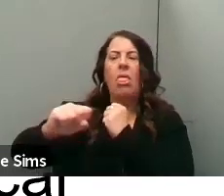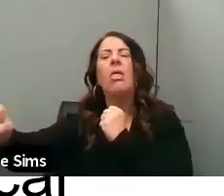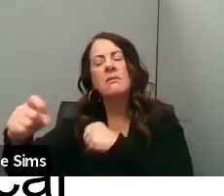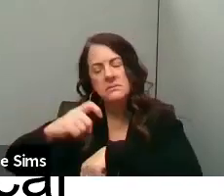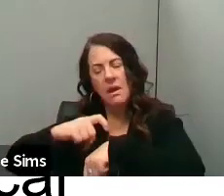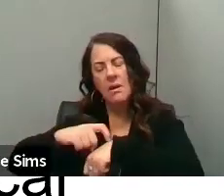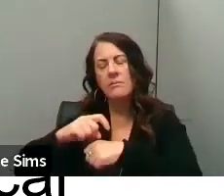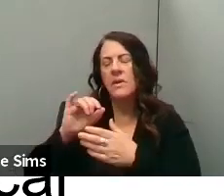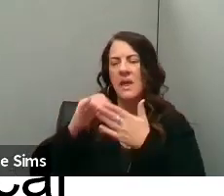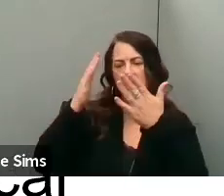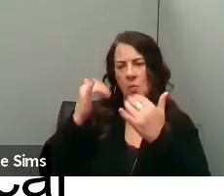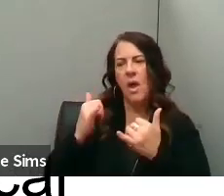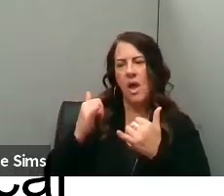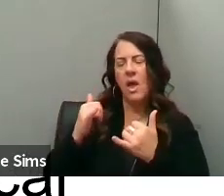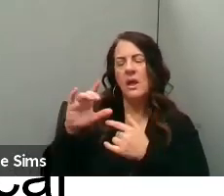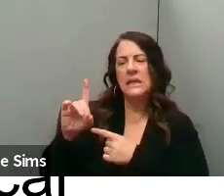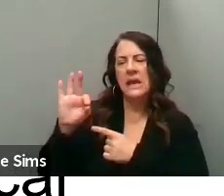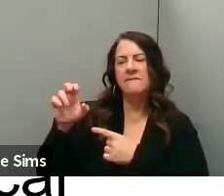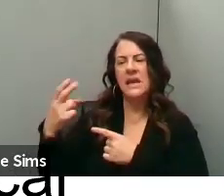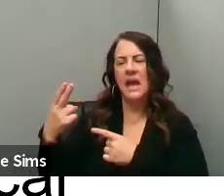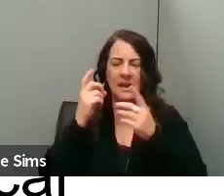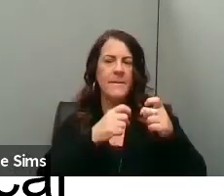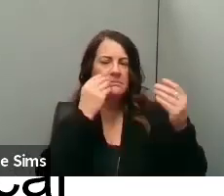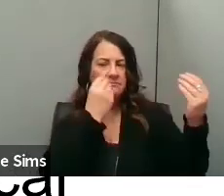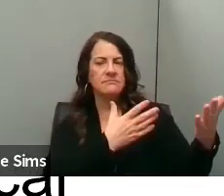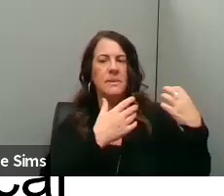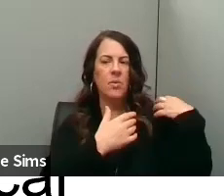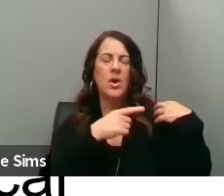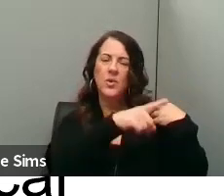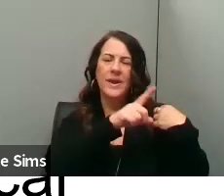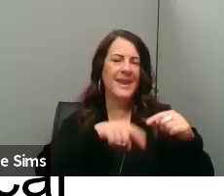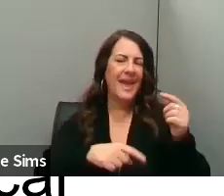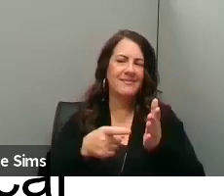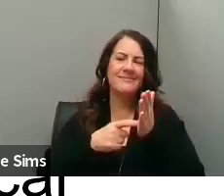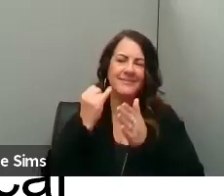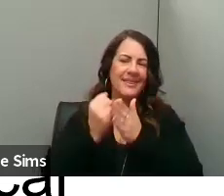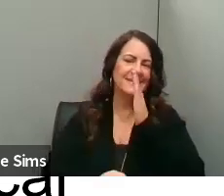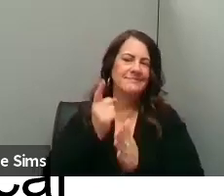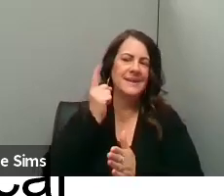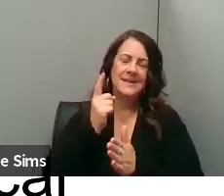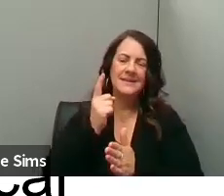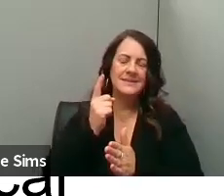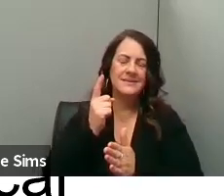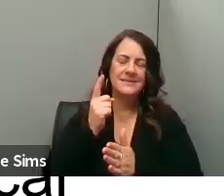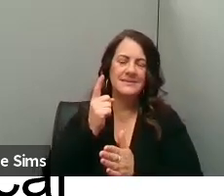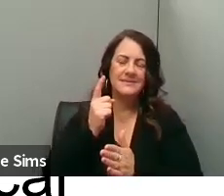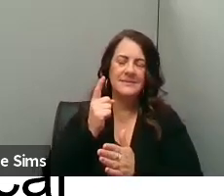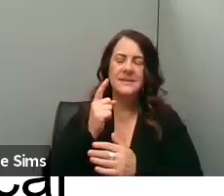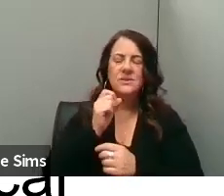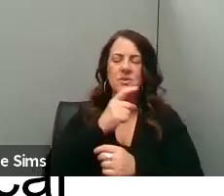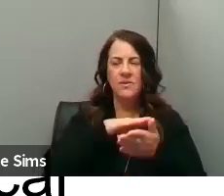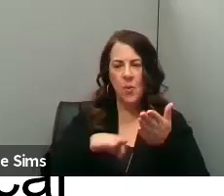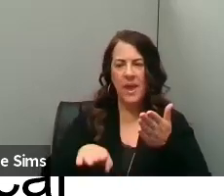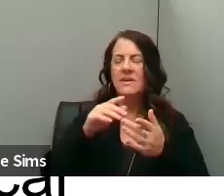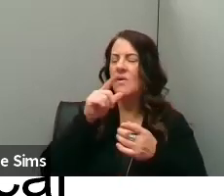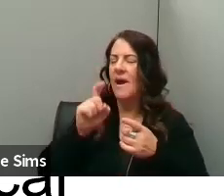any information as to why they may need a reasonable accommodation. So DFEH is recommending that employers waive that